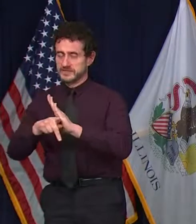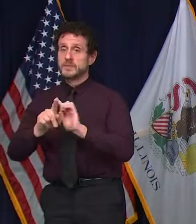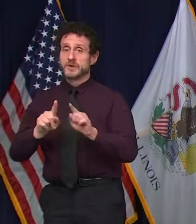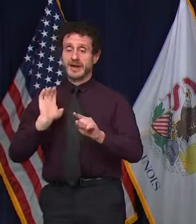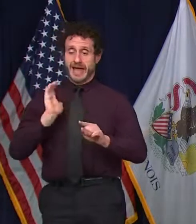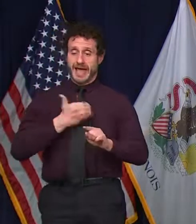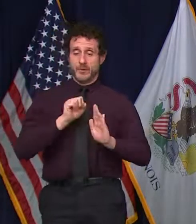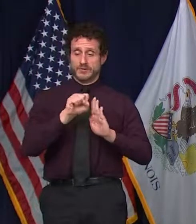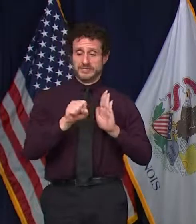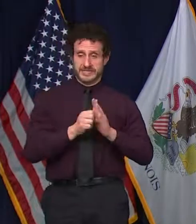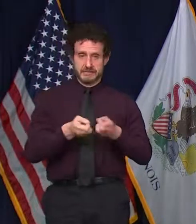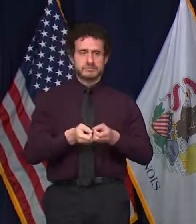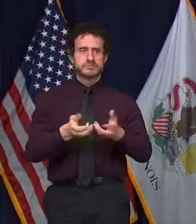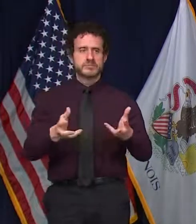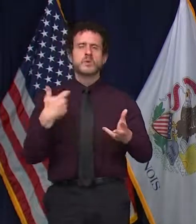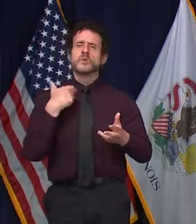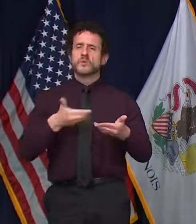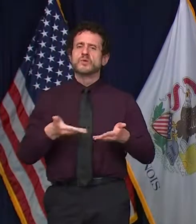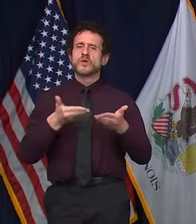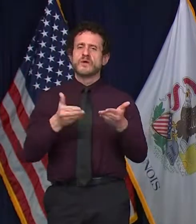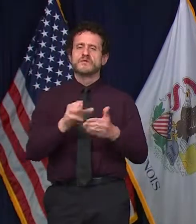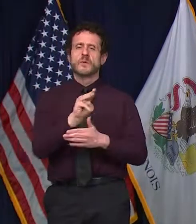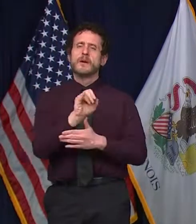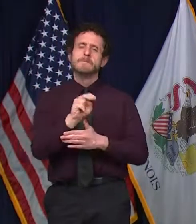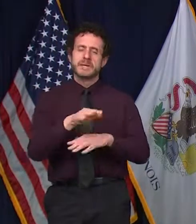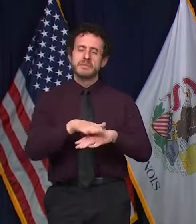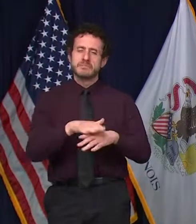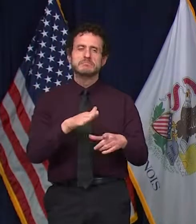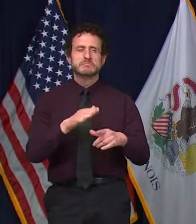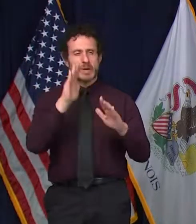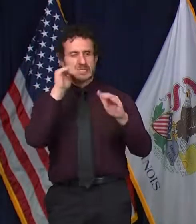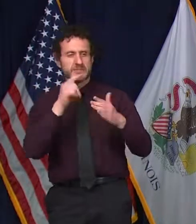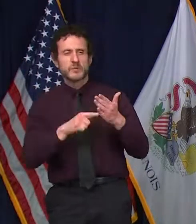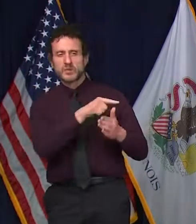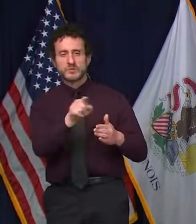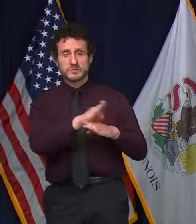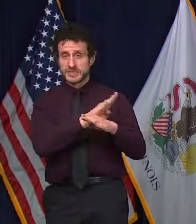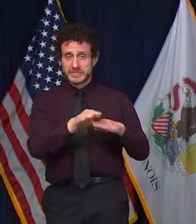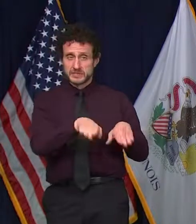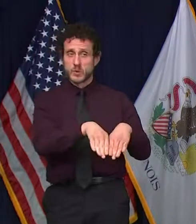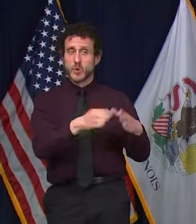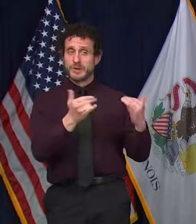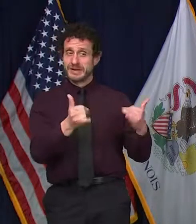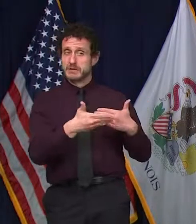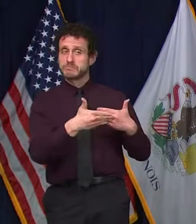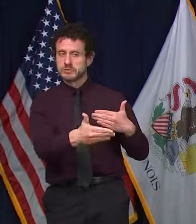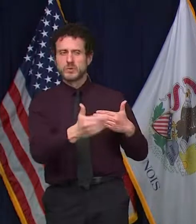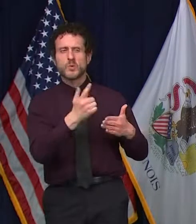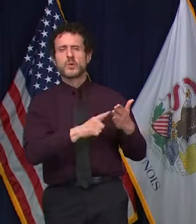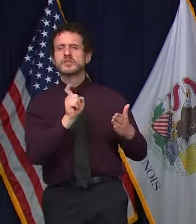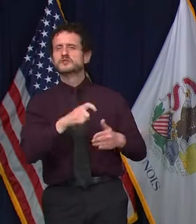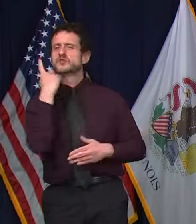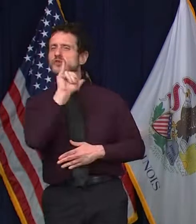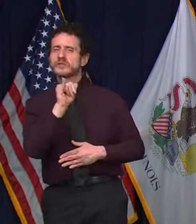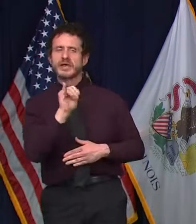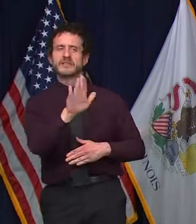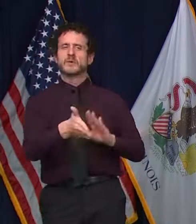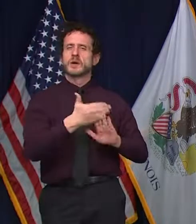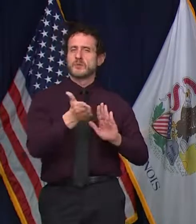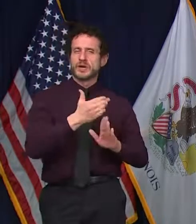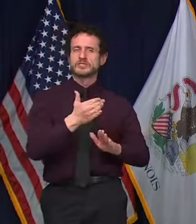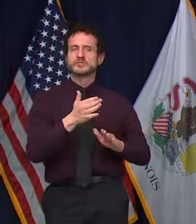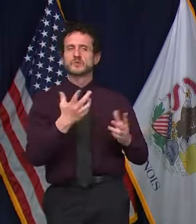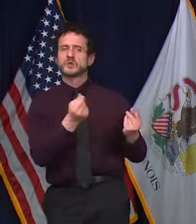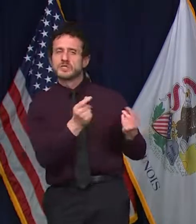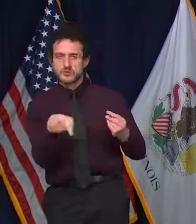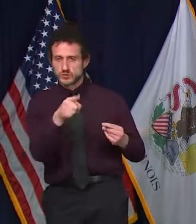a minimum expectation of what operations should look like for these businesses moving forward. Anyone interested in reviewing